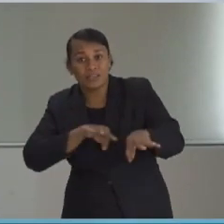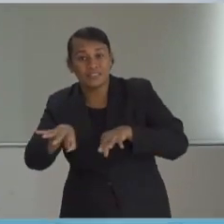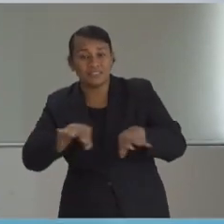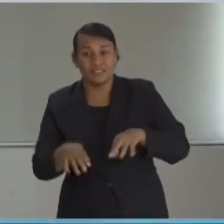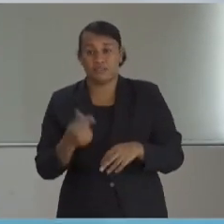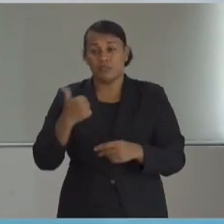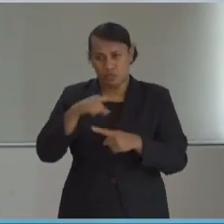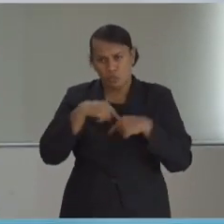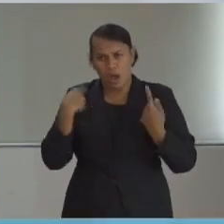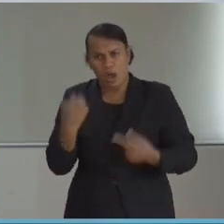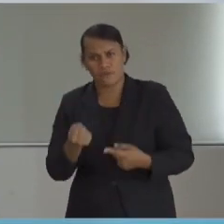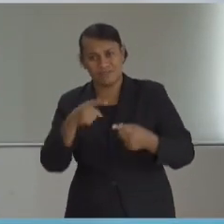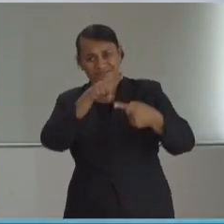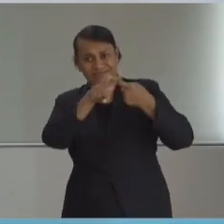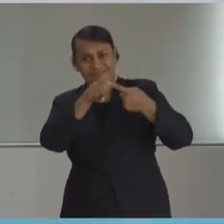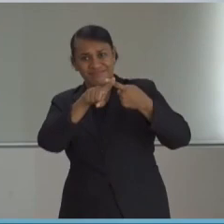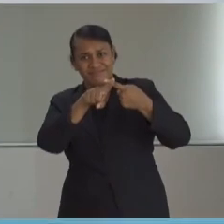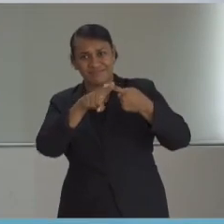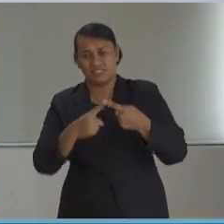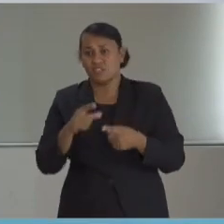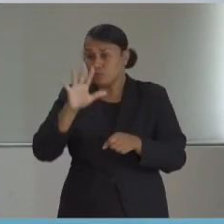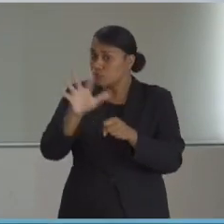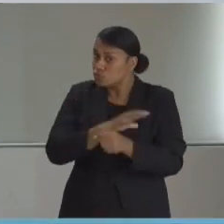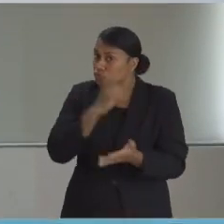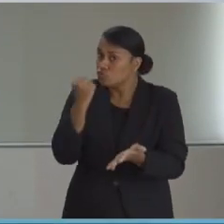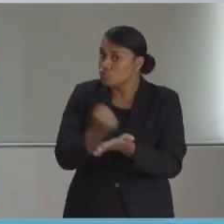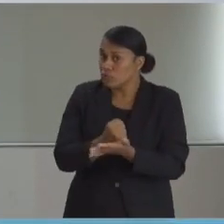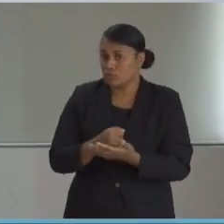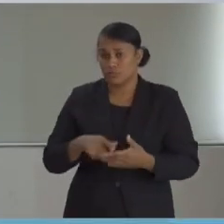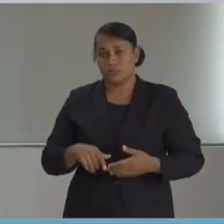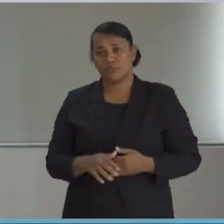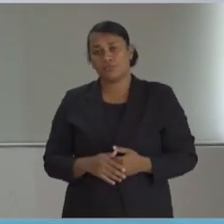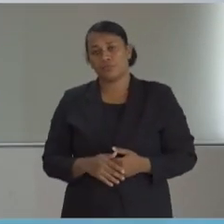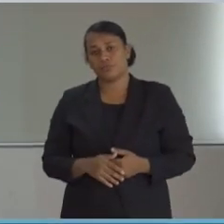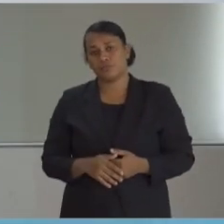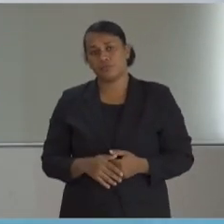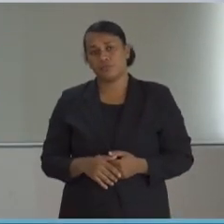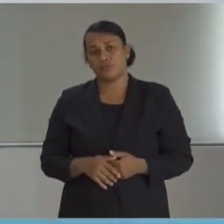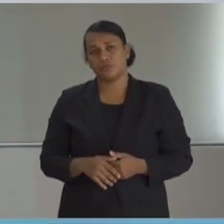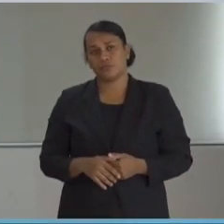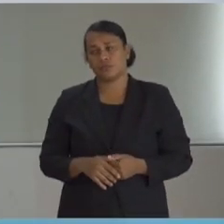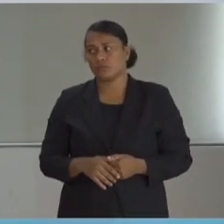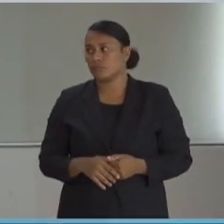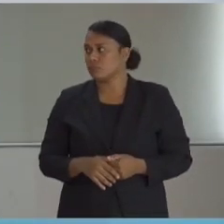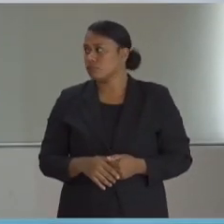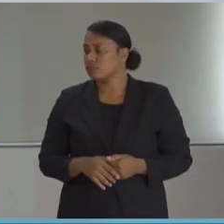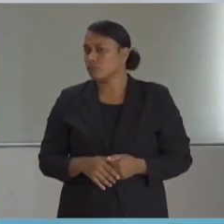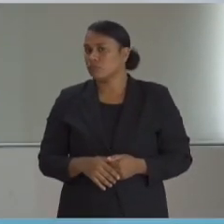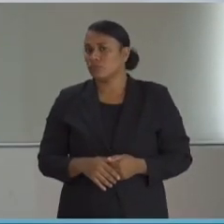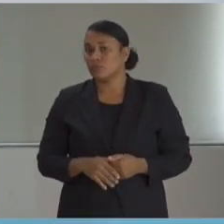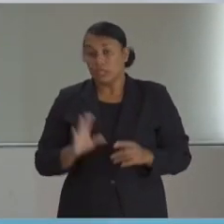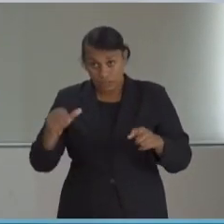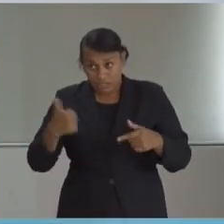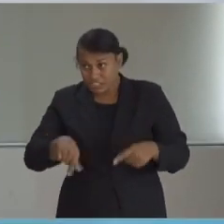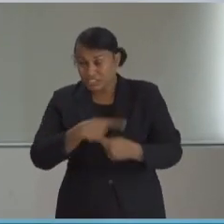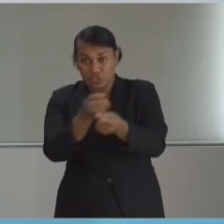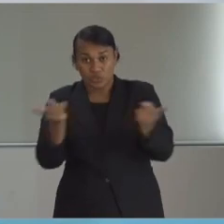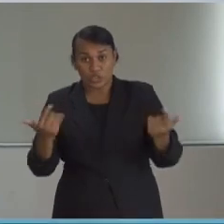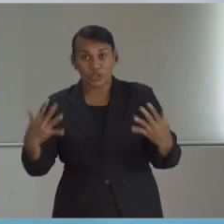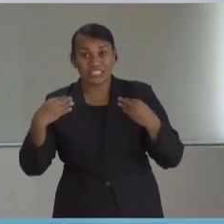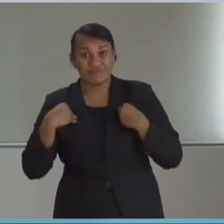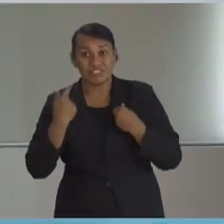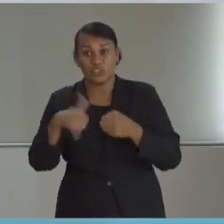is again to ensure that people are provided with the basic